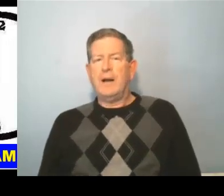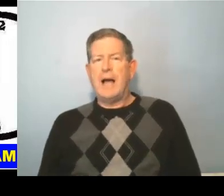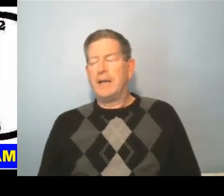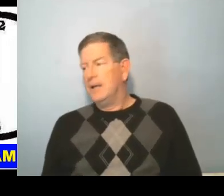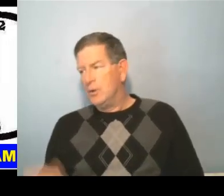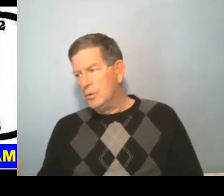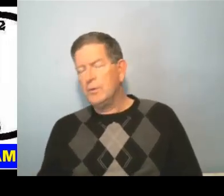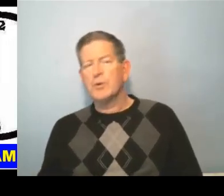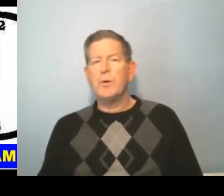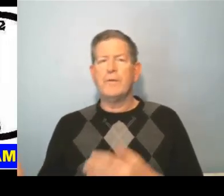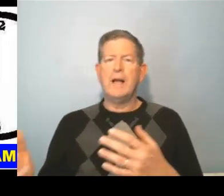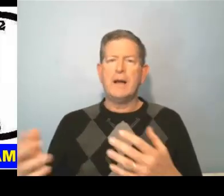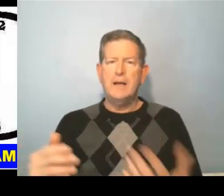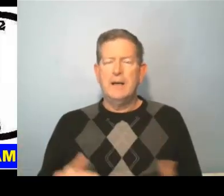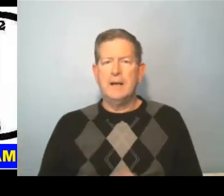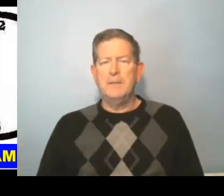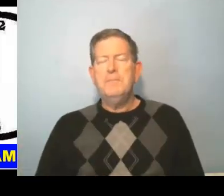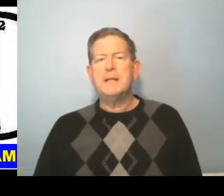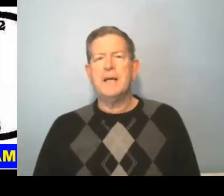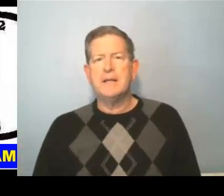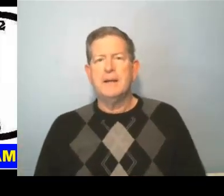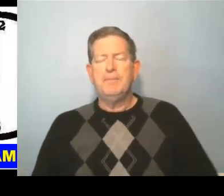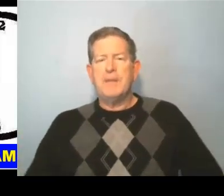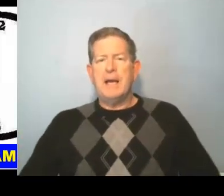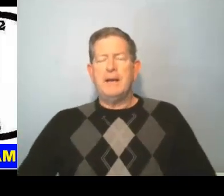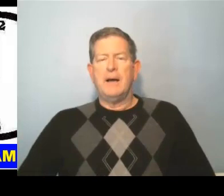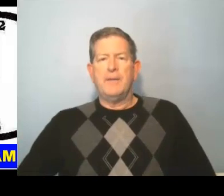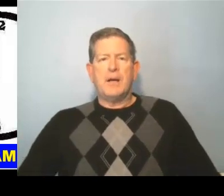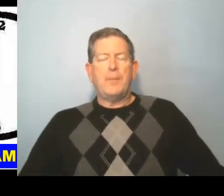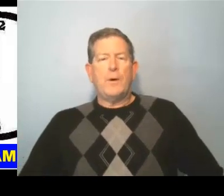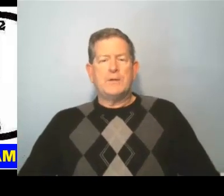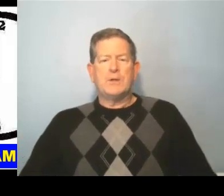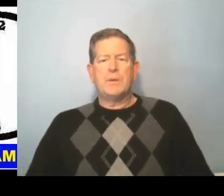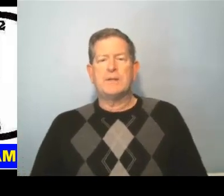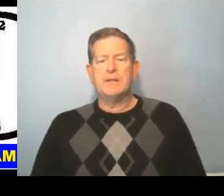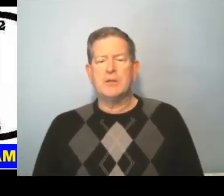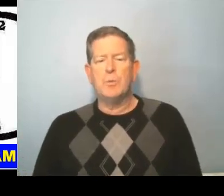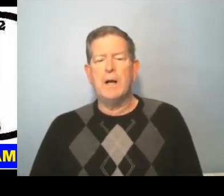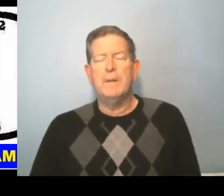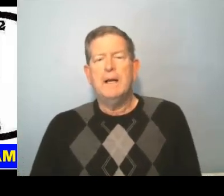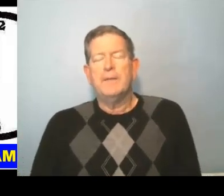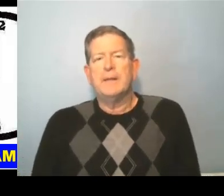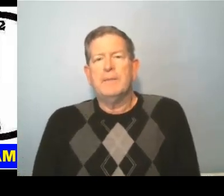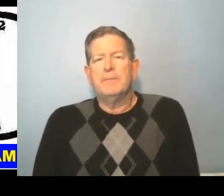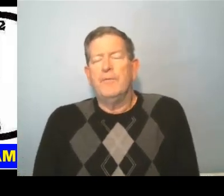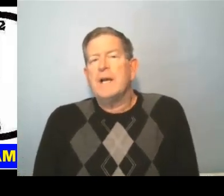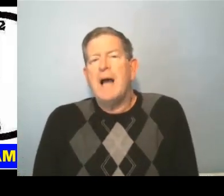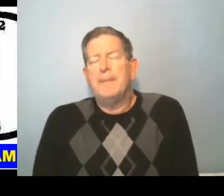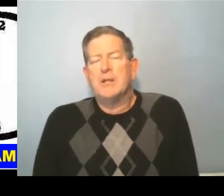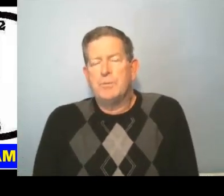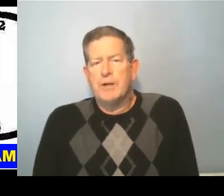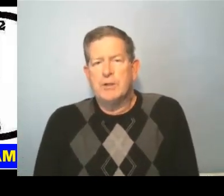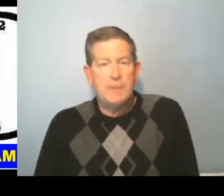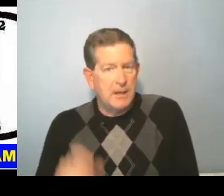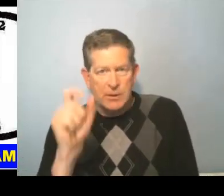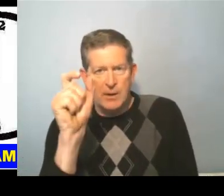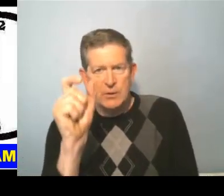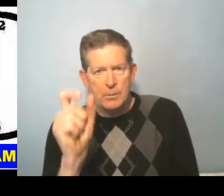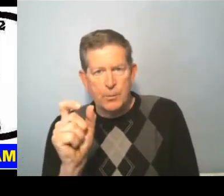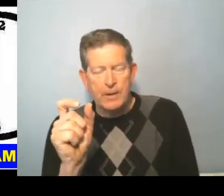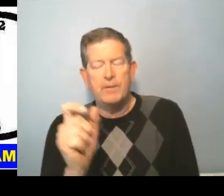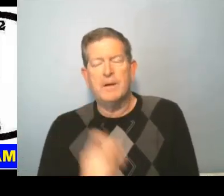12 o'clock, noon, or 12 o'clock, midnight. And there are a couple ways to express these as well. The very common expressions,